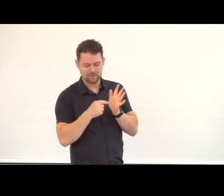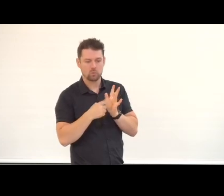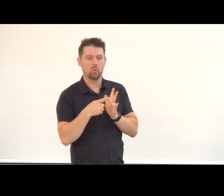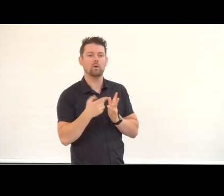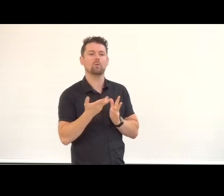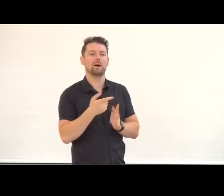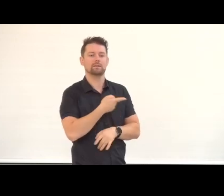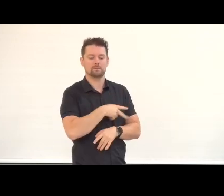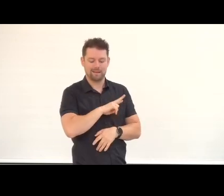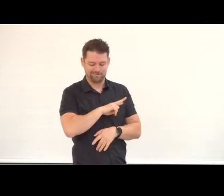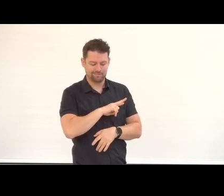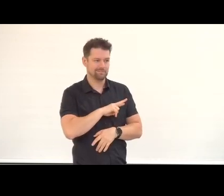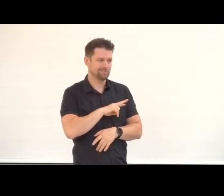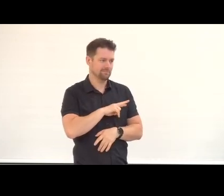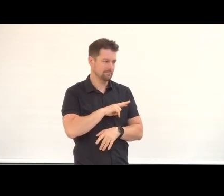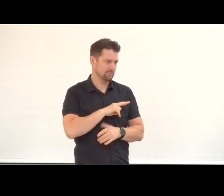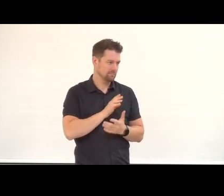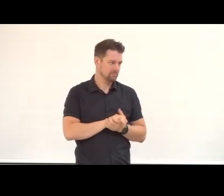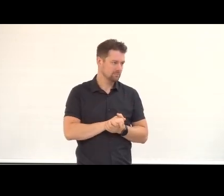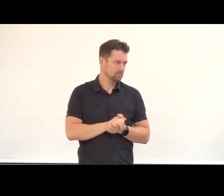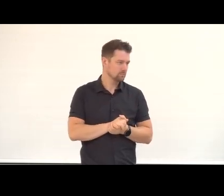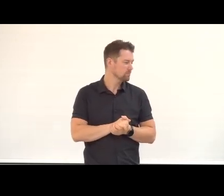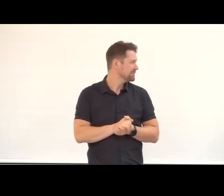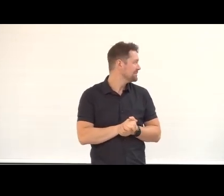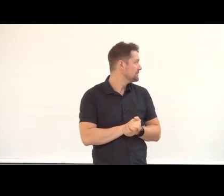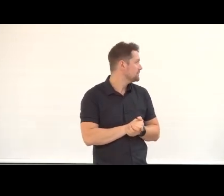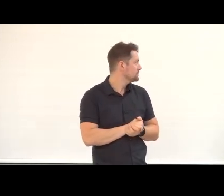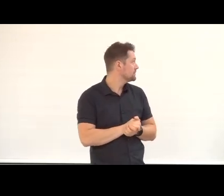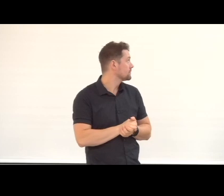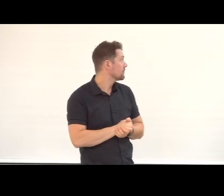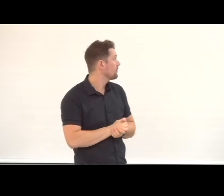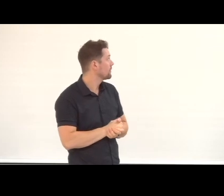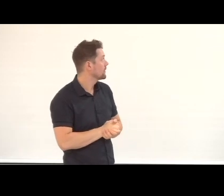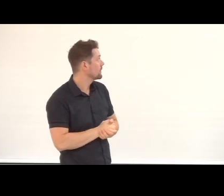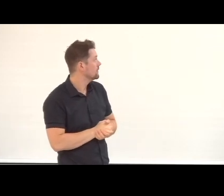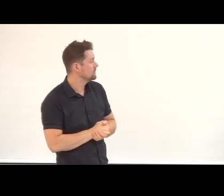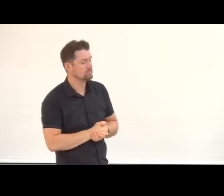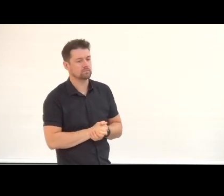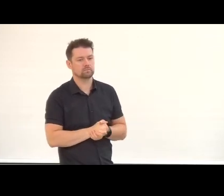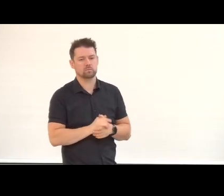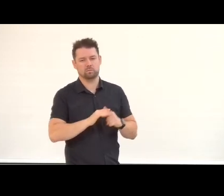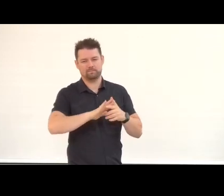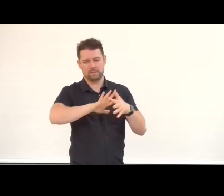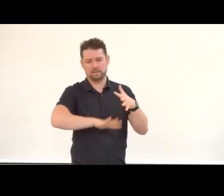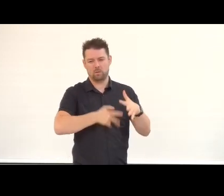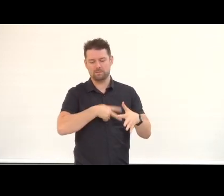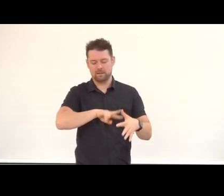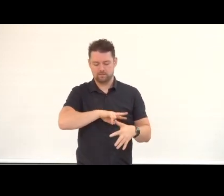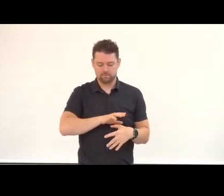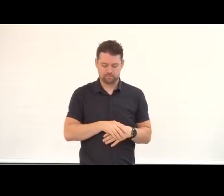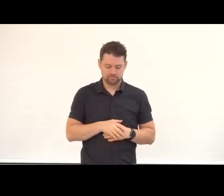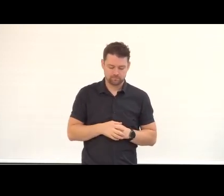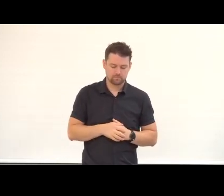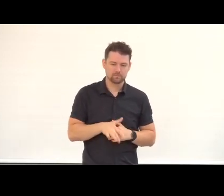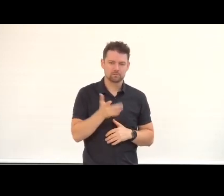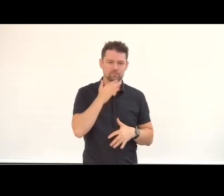Yeah, Bernard is nodding. He was also involved. We did, so in southern Spain, we did a mission in the Dachstein ice